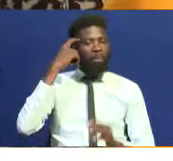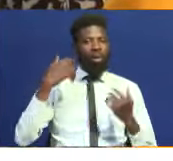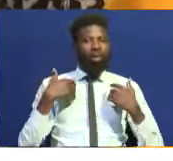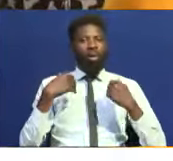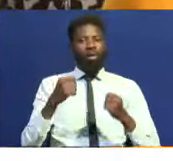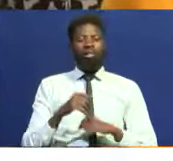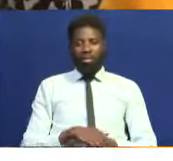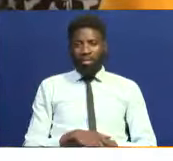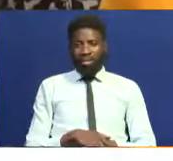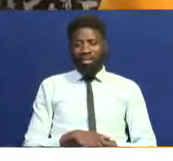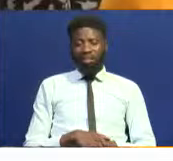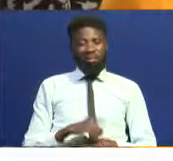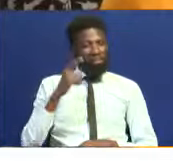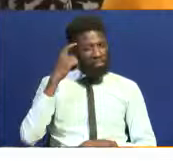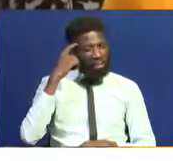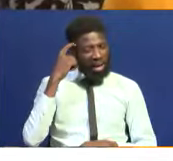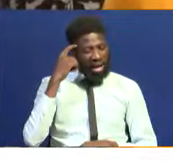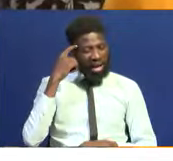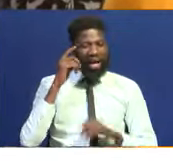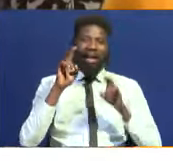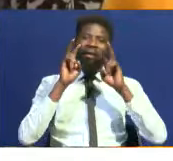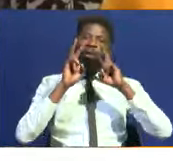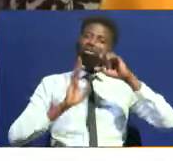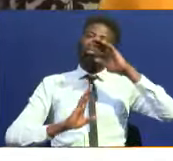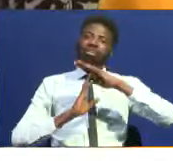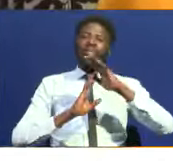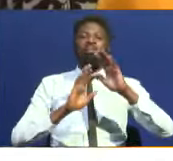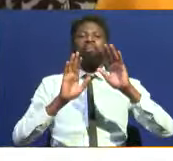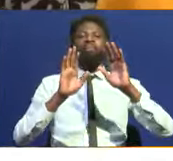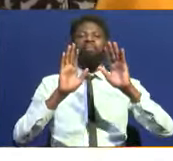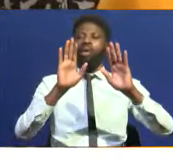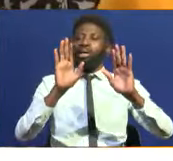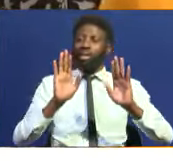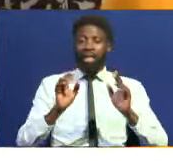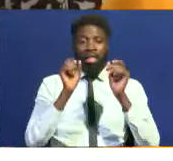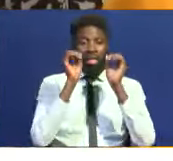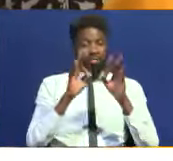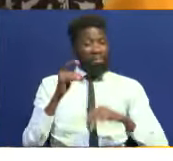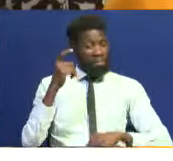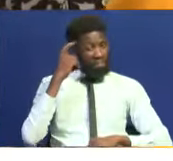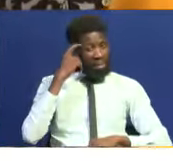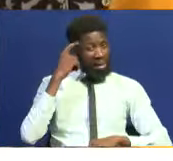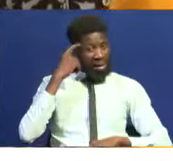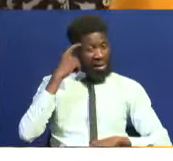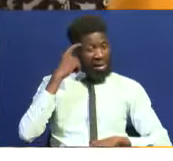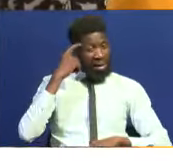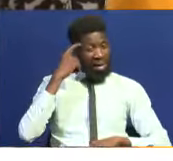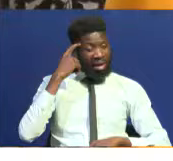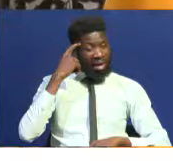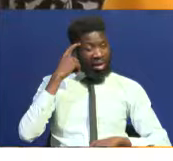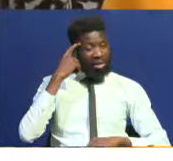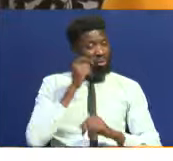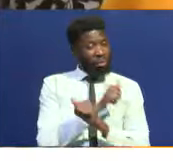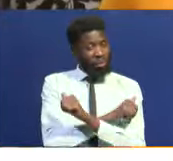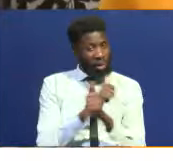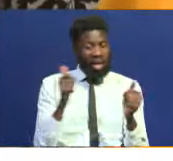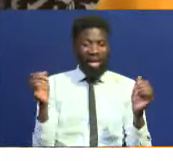important thing, because when you are not mentally okay, everything else